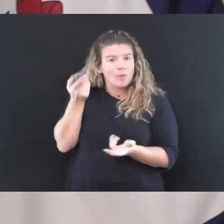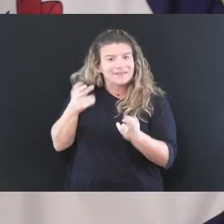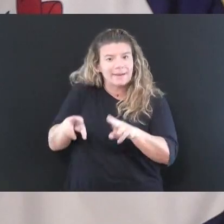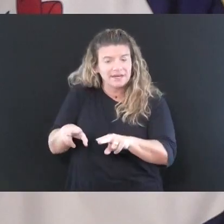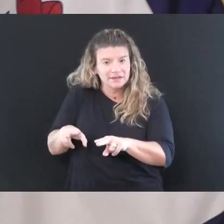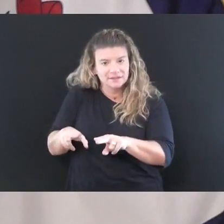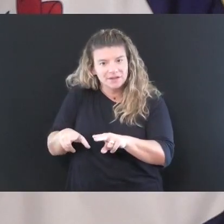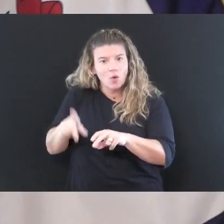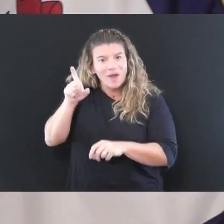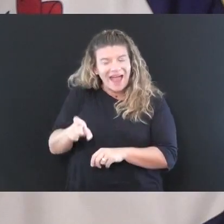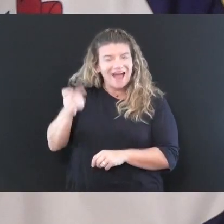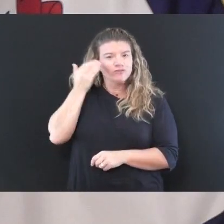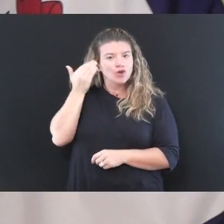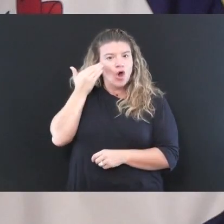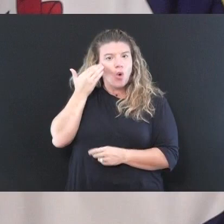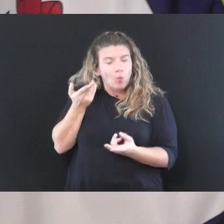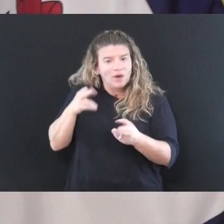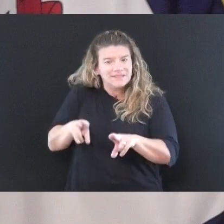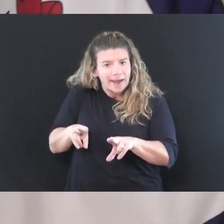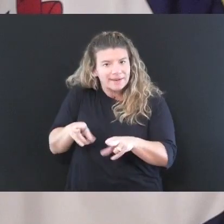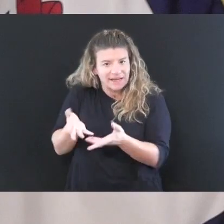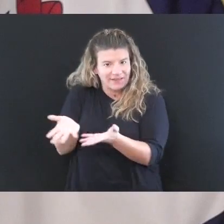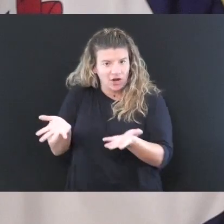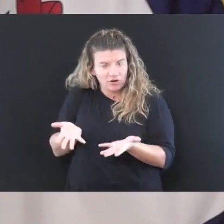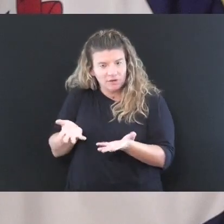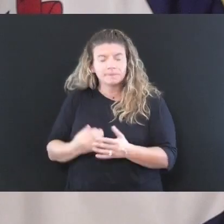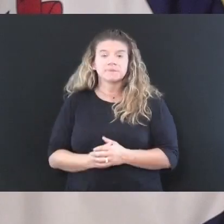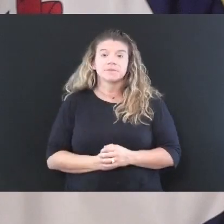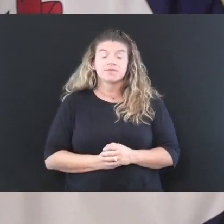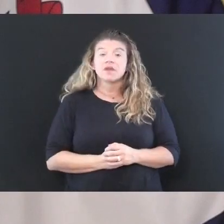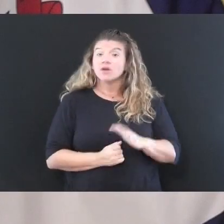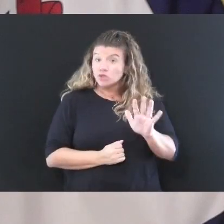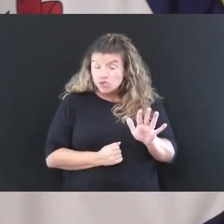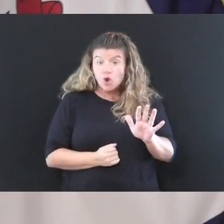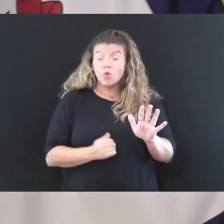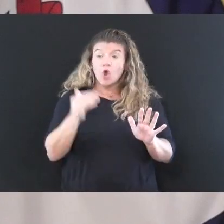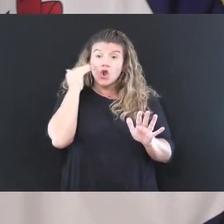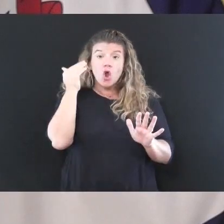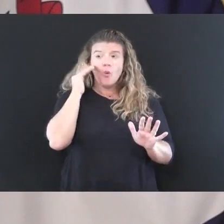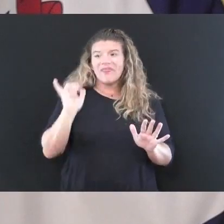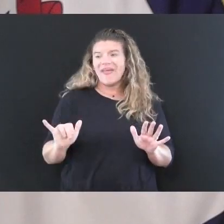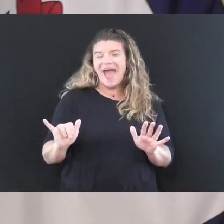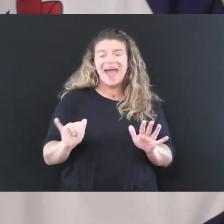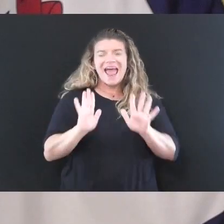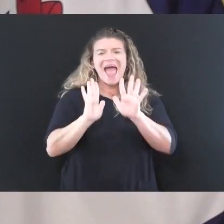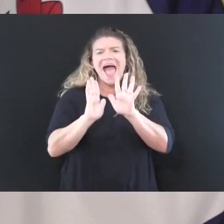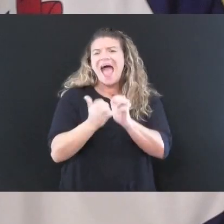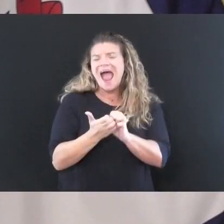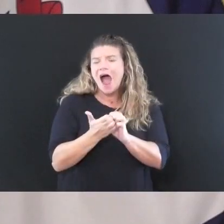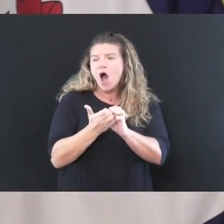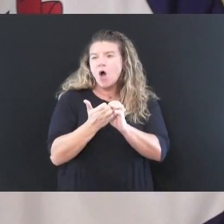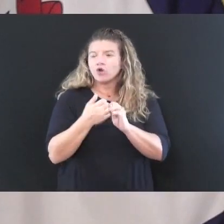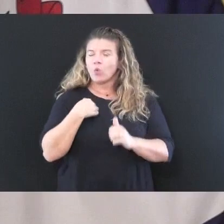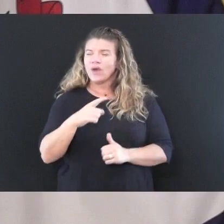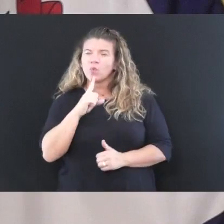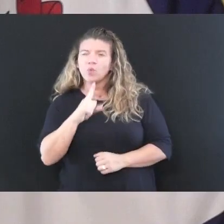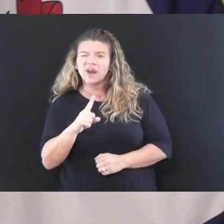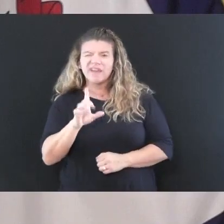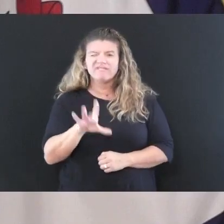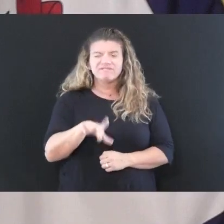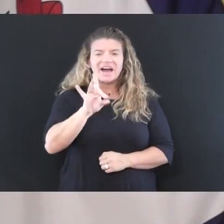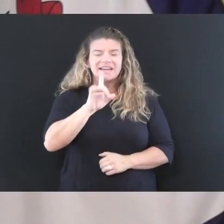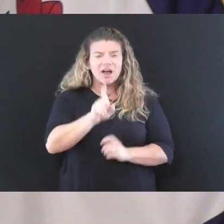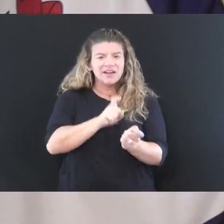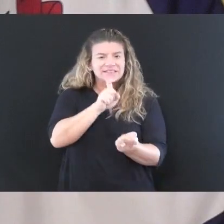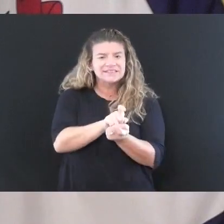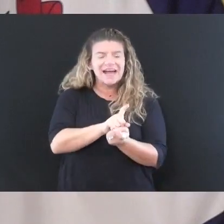know where you're at. Now, with that being said, how do we really find out exactly where